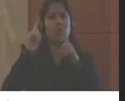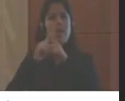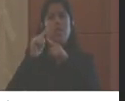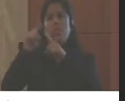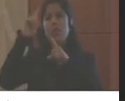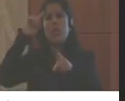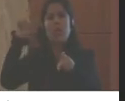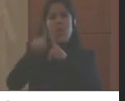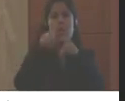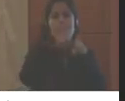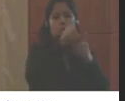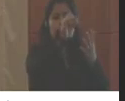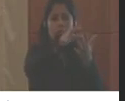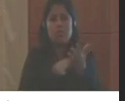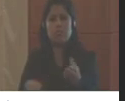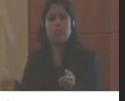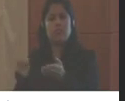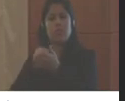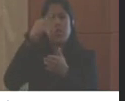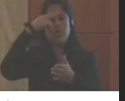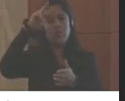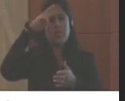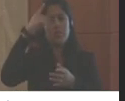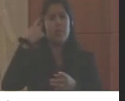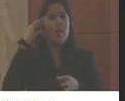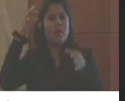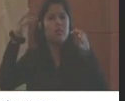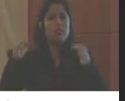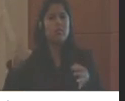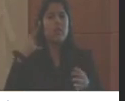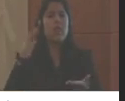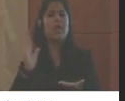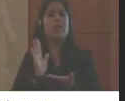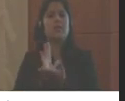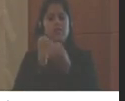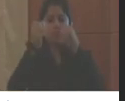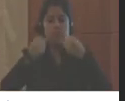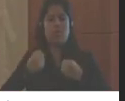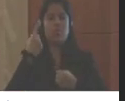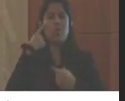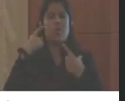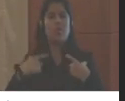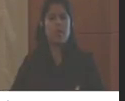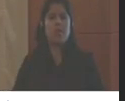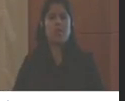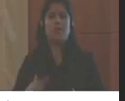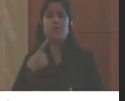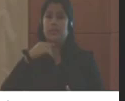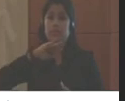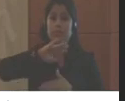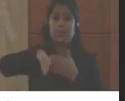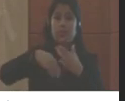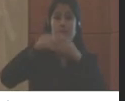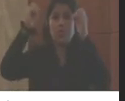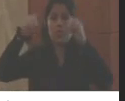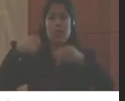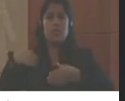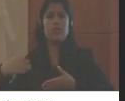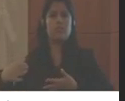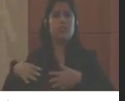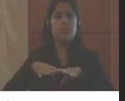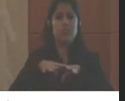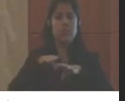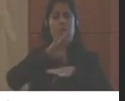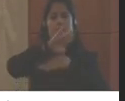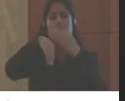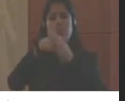action and international agreements signed by Mexico to guarantee human safety. This is why we aim